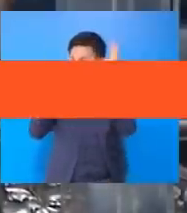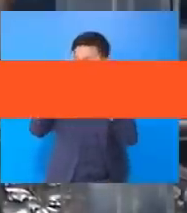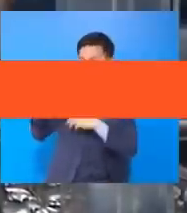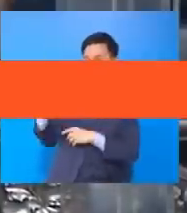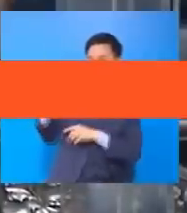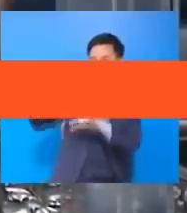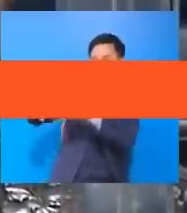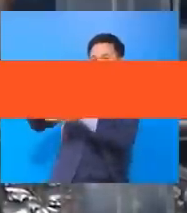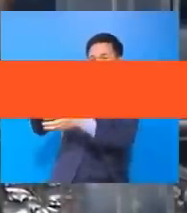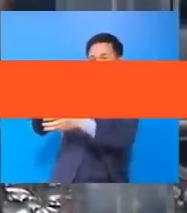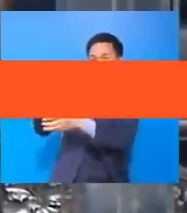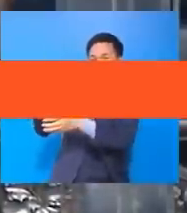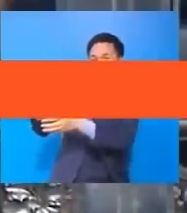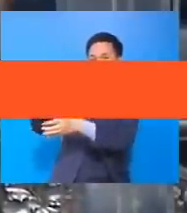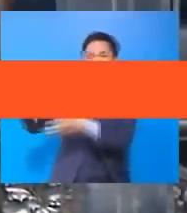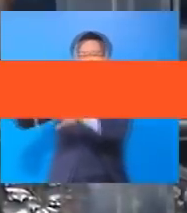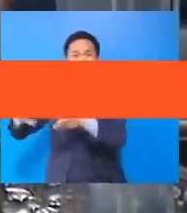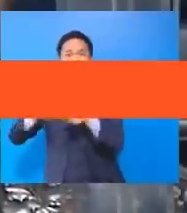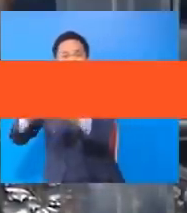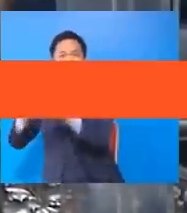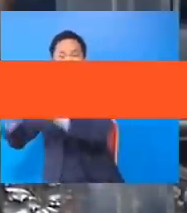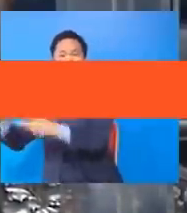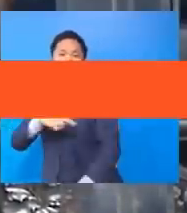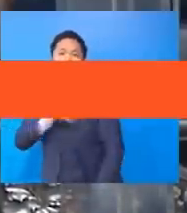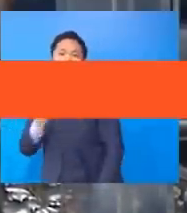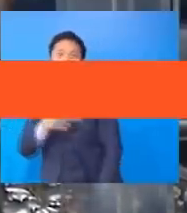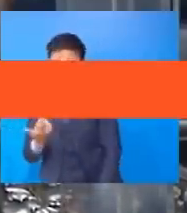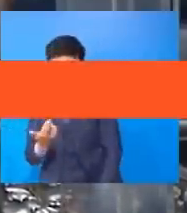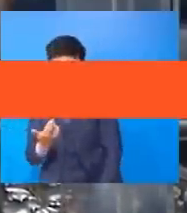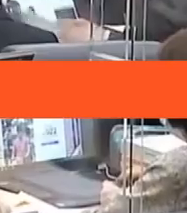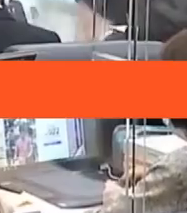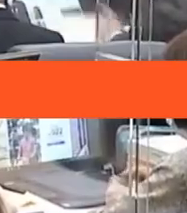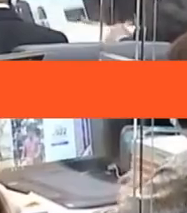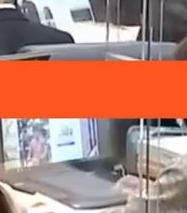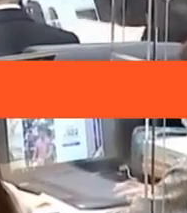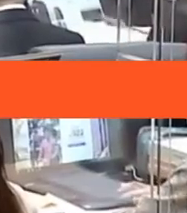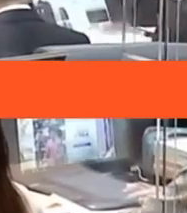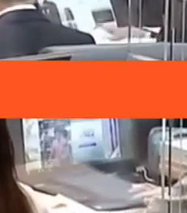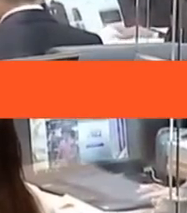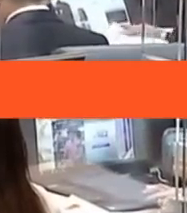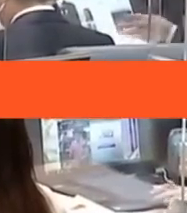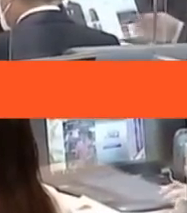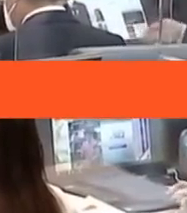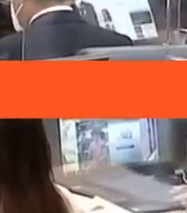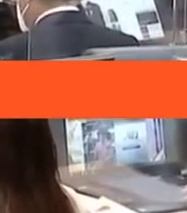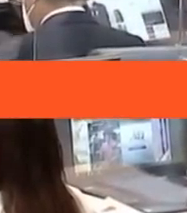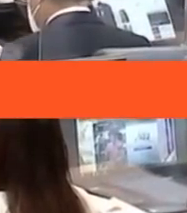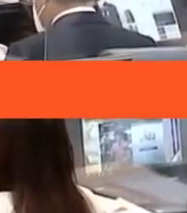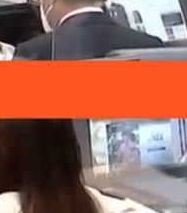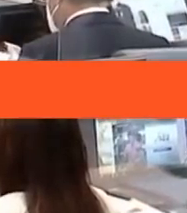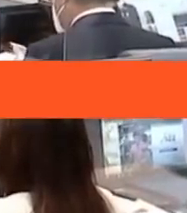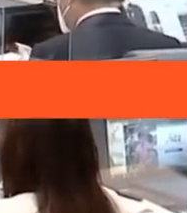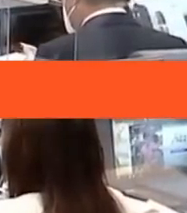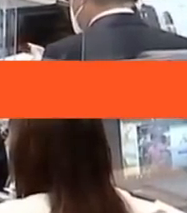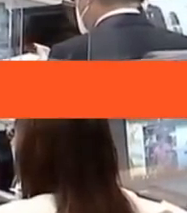Damansara MP Tony Pua was one of the first opposition lawmakers to react to Budget 2022. In a statement issued this evening, he